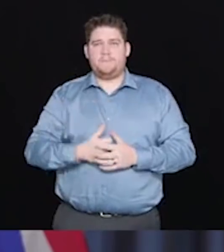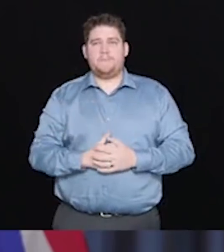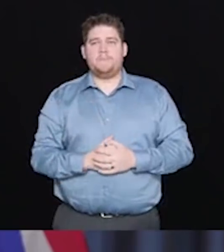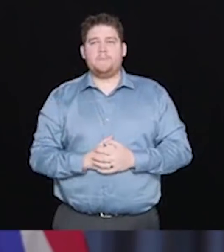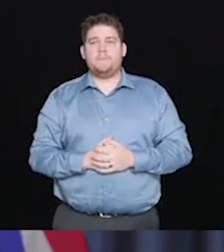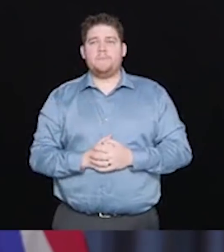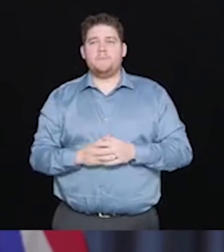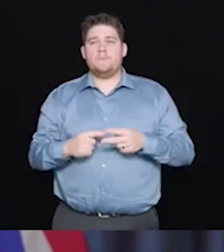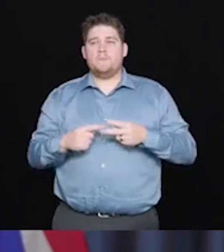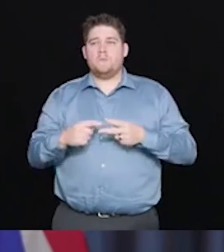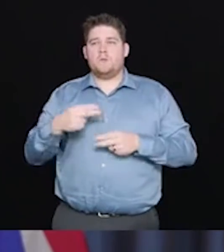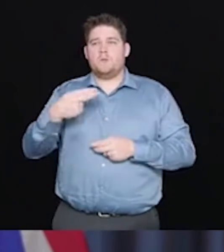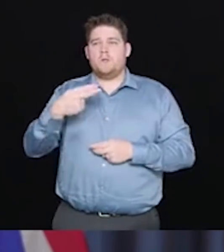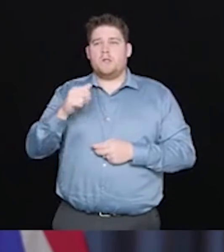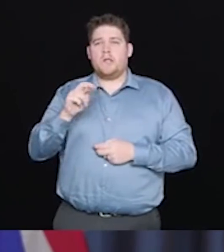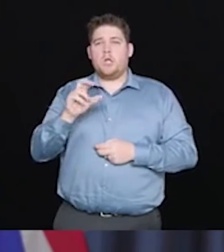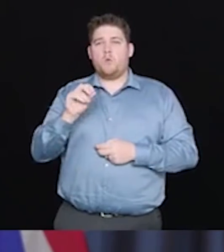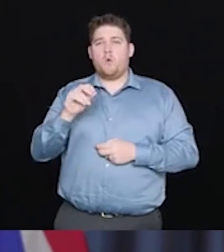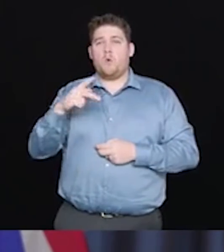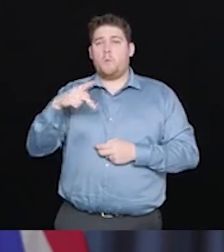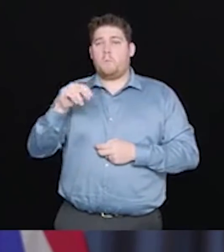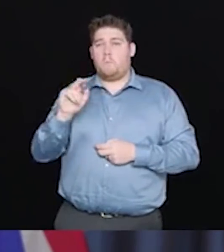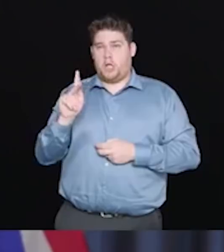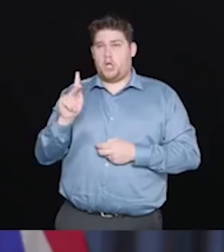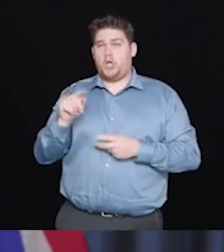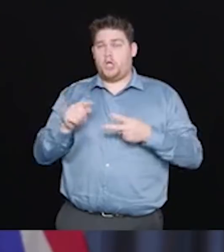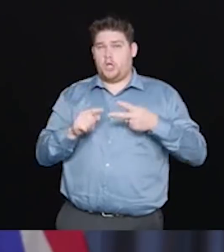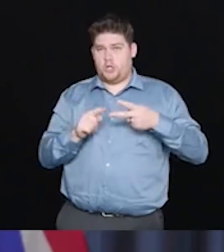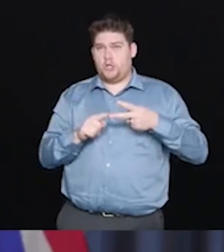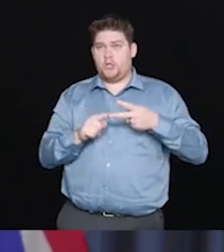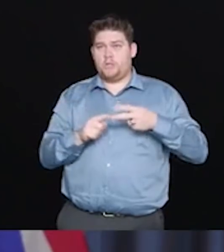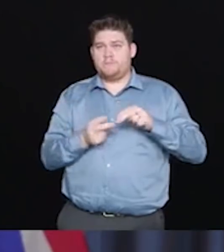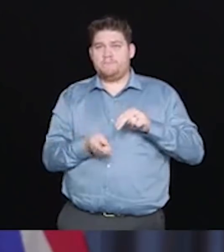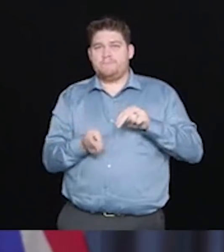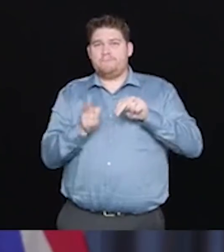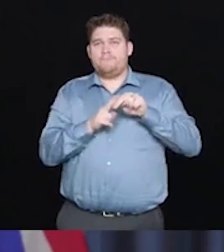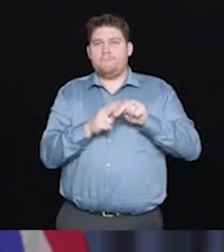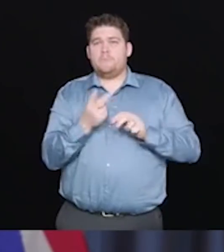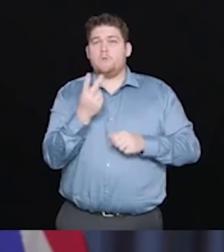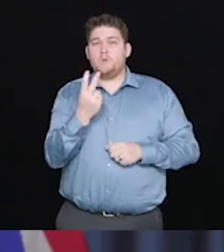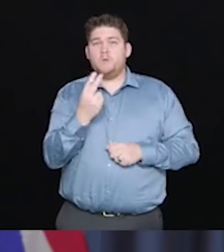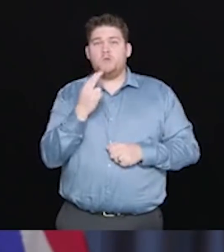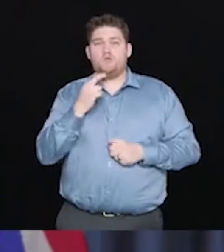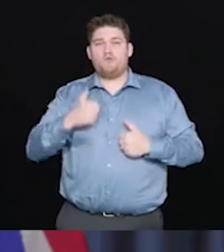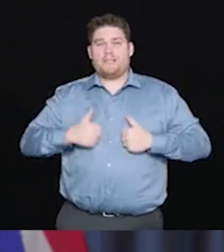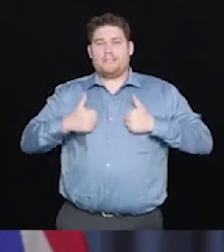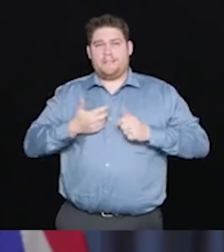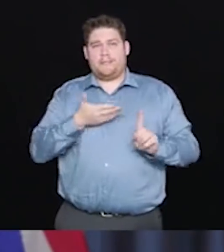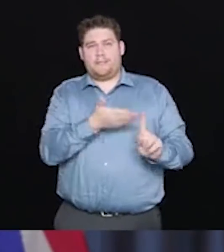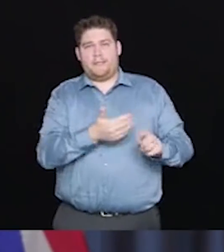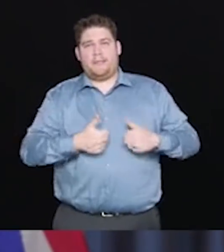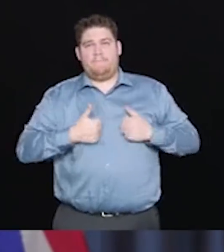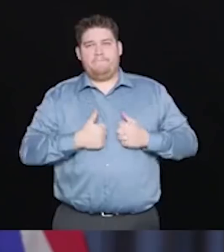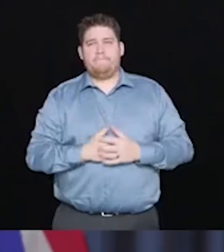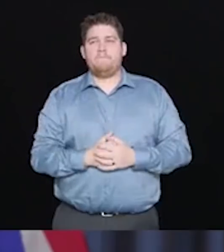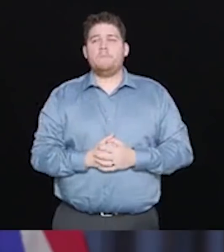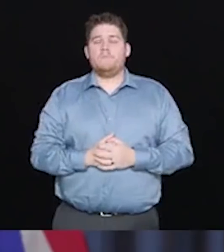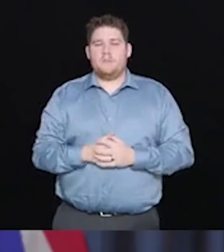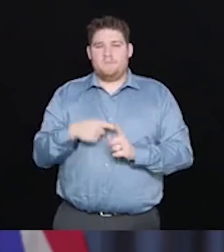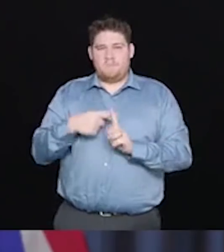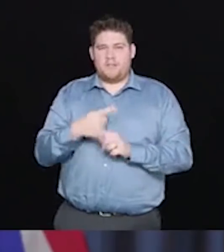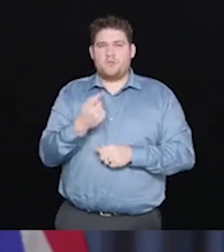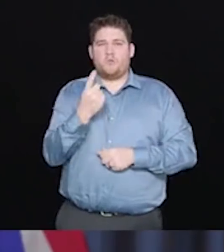staff member who's tested positive in that outbreak. All of the others continue to be investigated and managed.